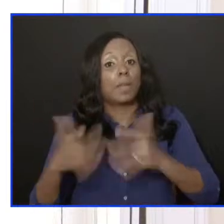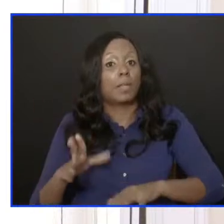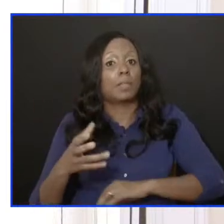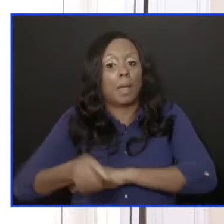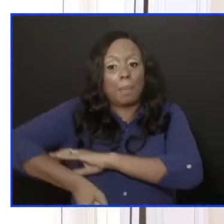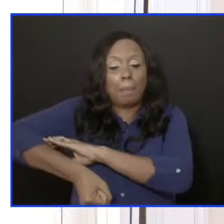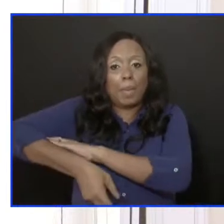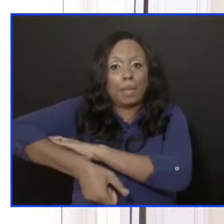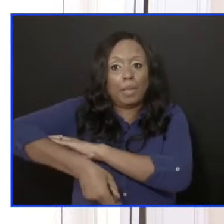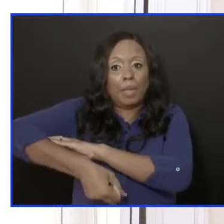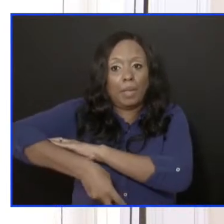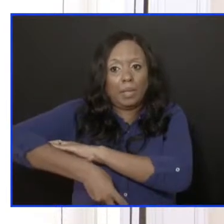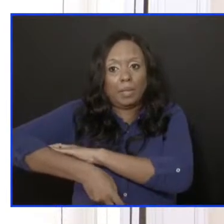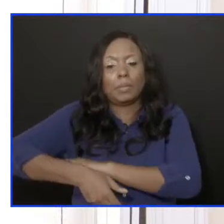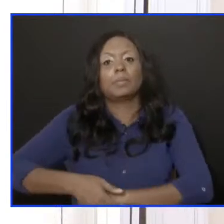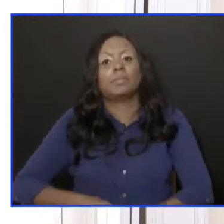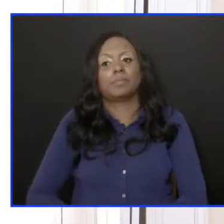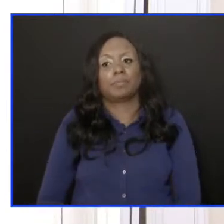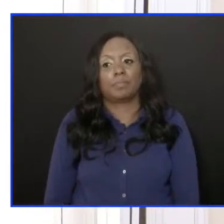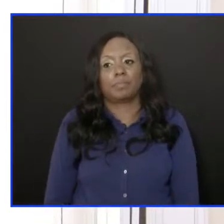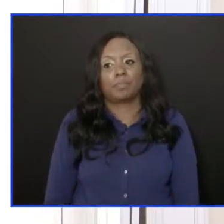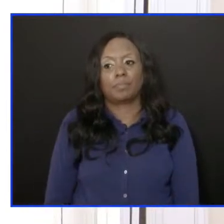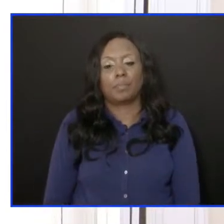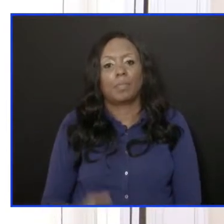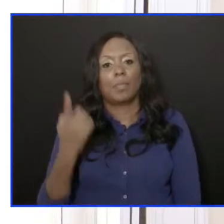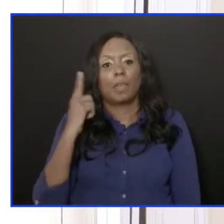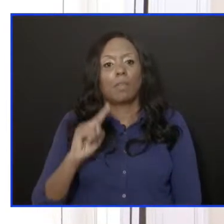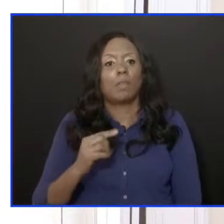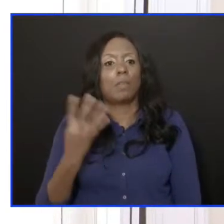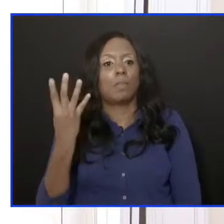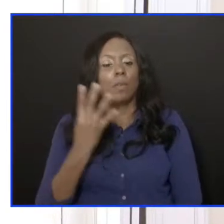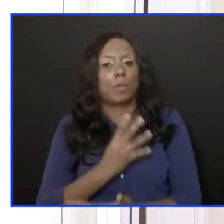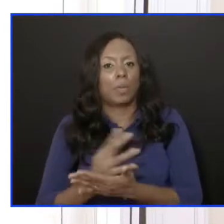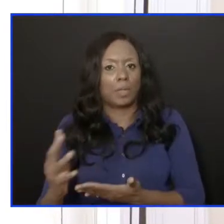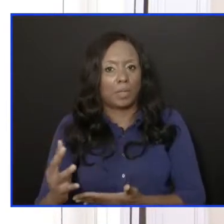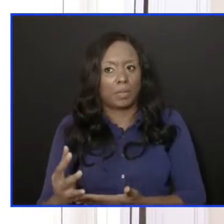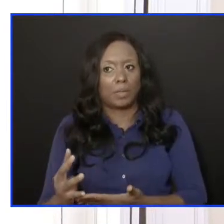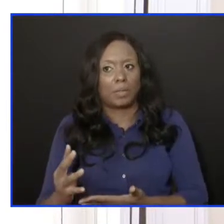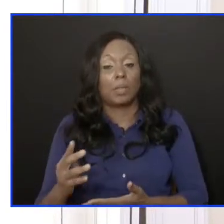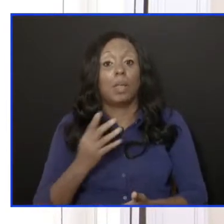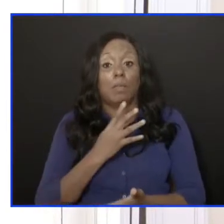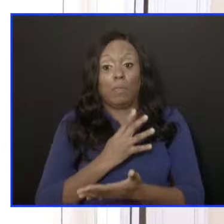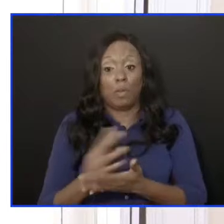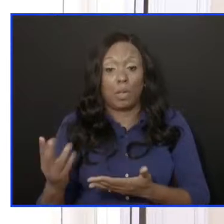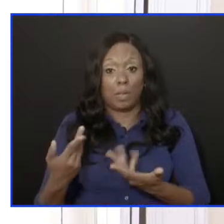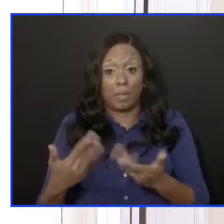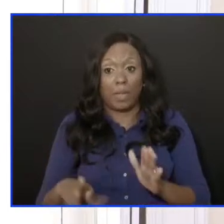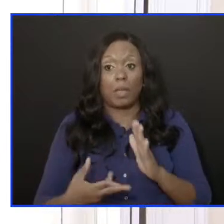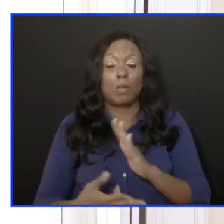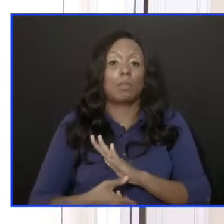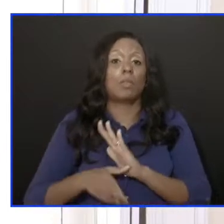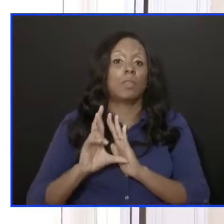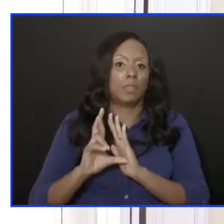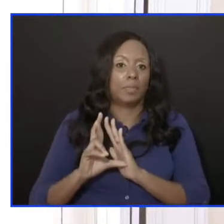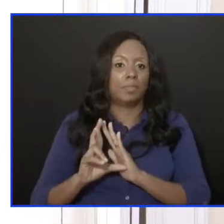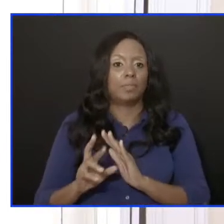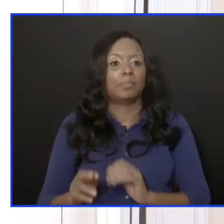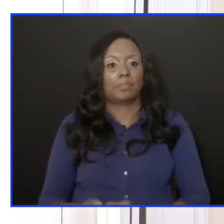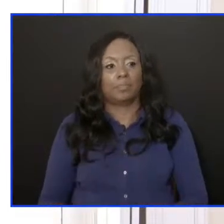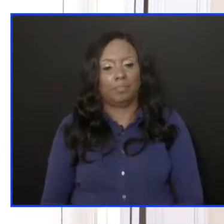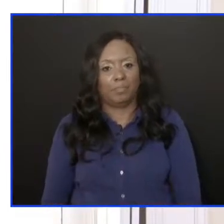That midnight will remain in place for the next 4 weeks, but we will review at that time to see where we